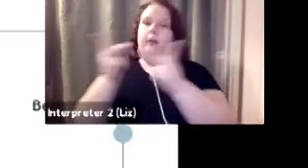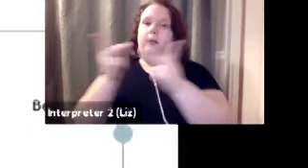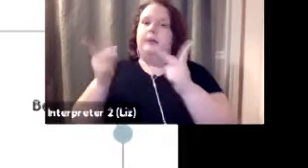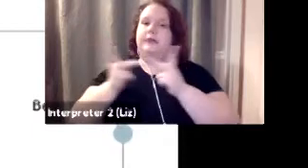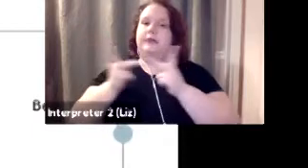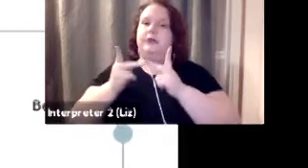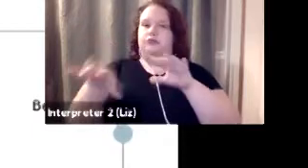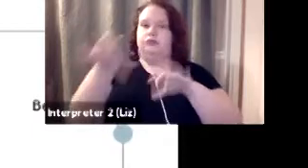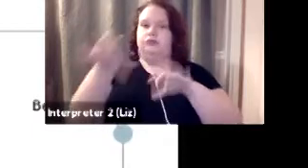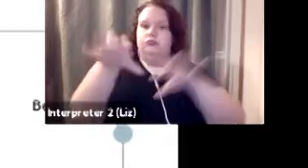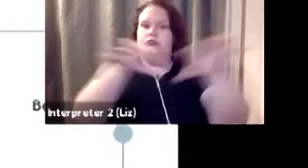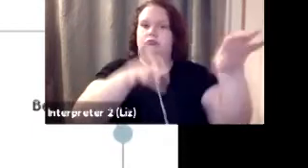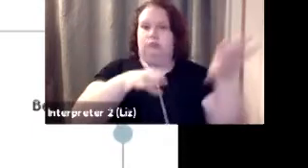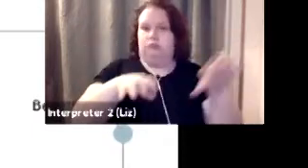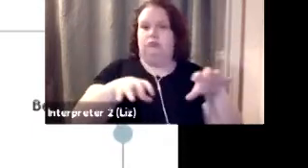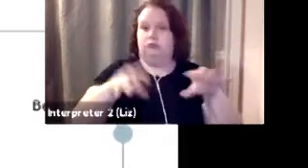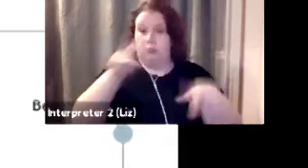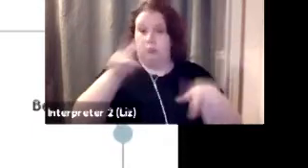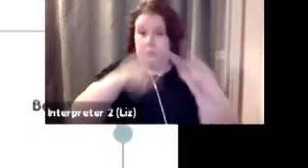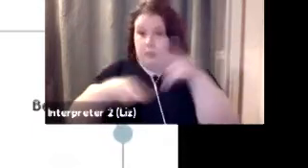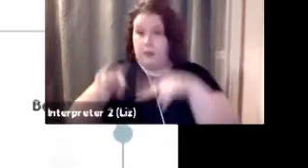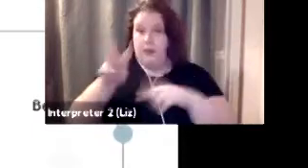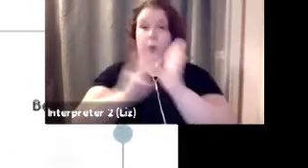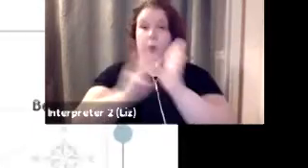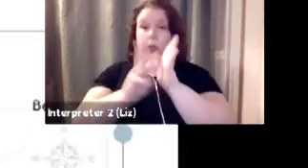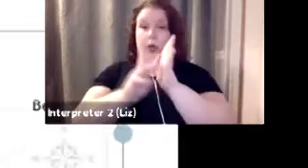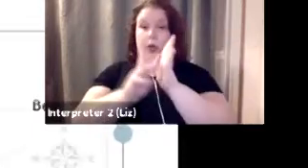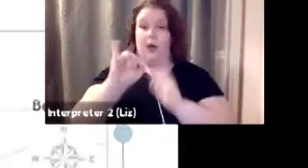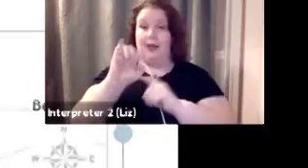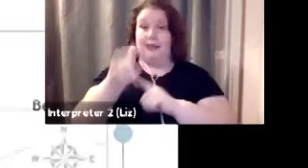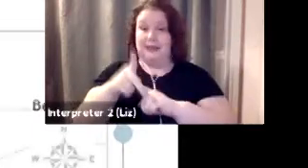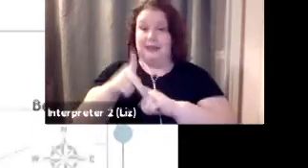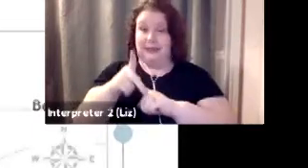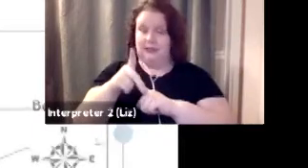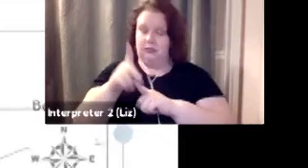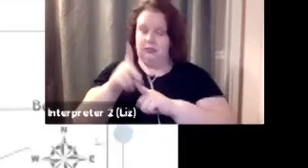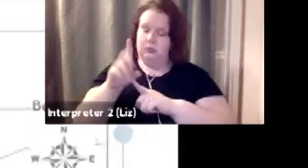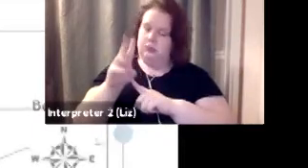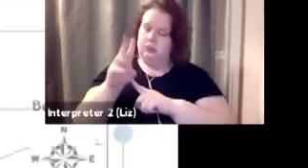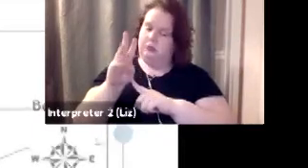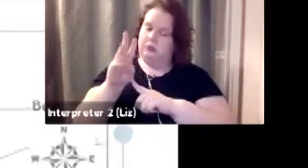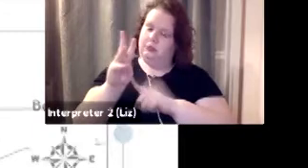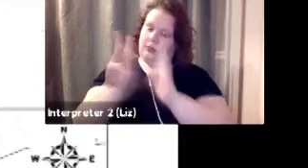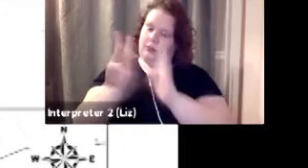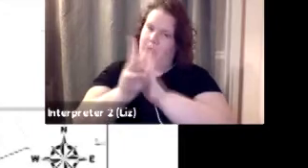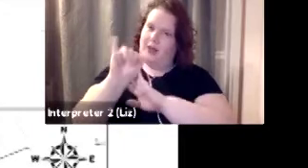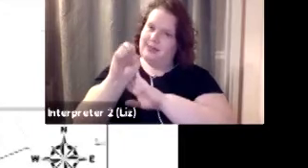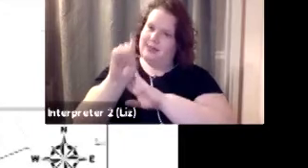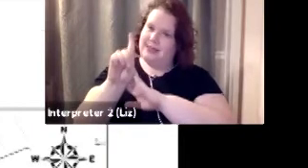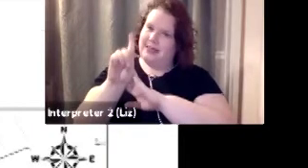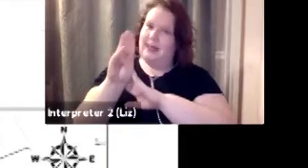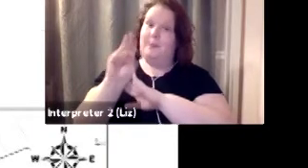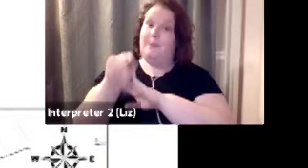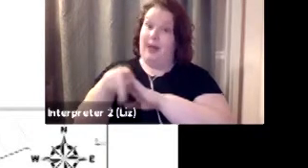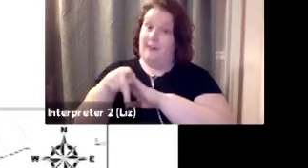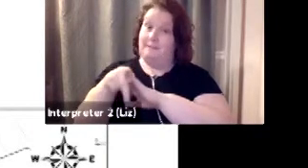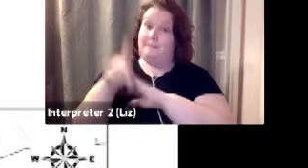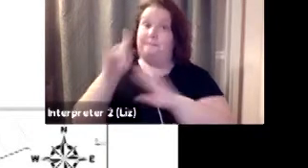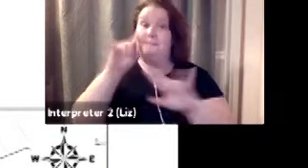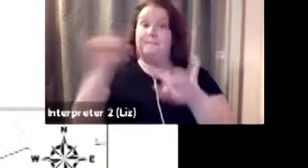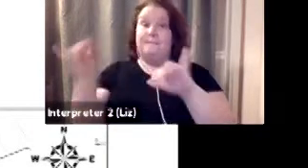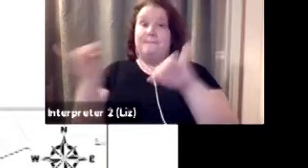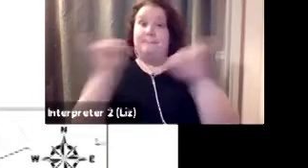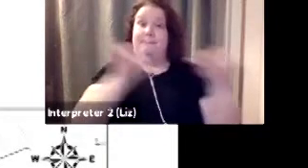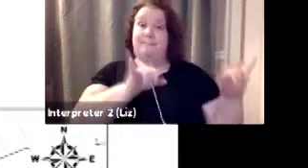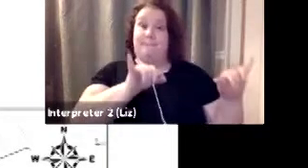looking at the map of Waco ISD, uh, on the next slide, you'll see, uh, this is very similar to what we saw from,